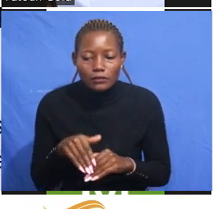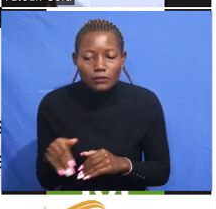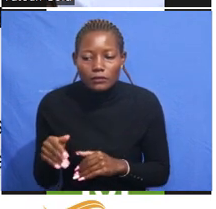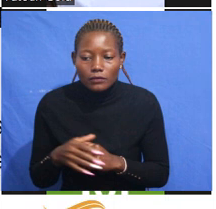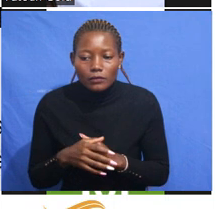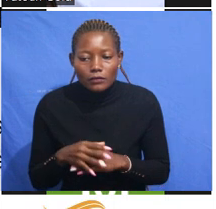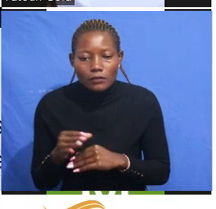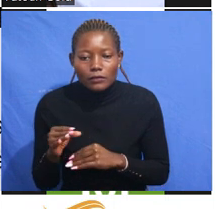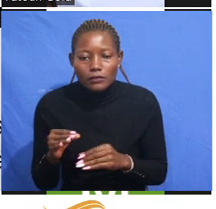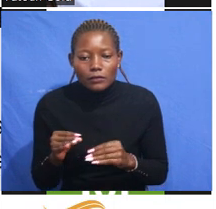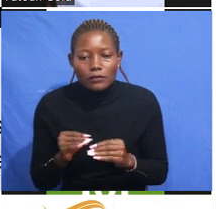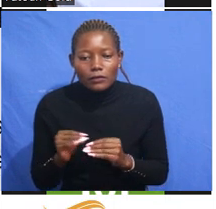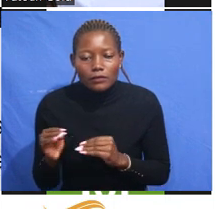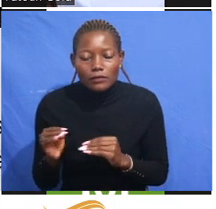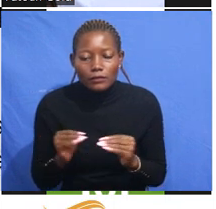contraction.